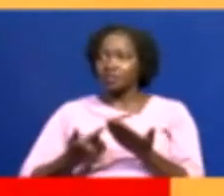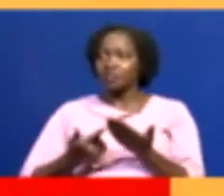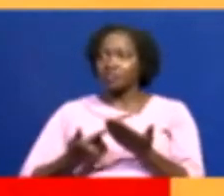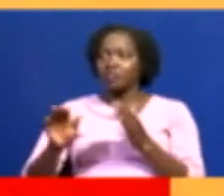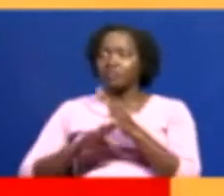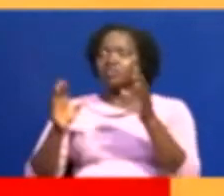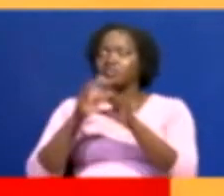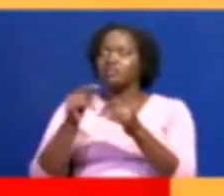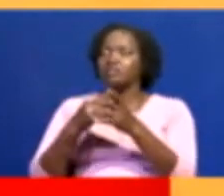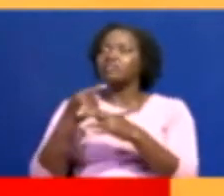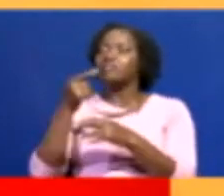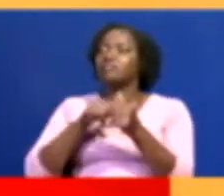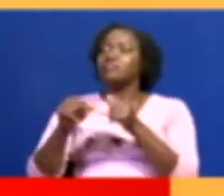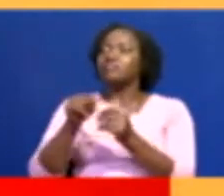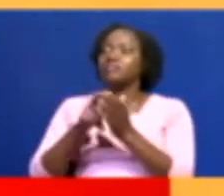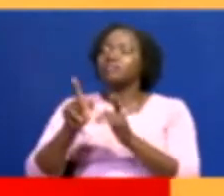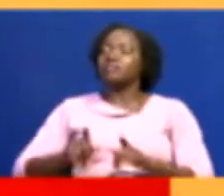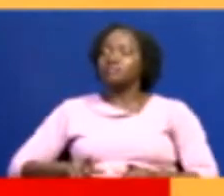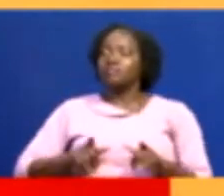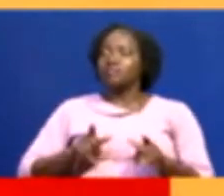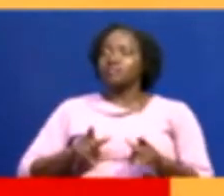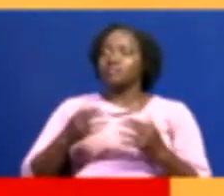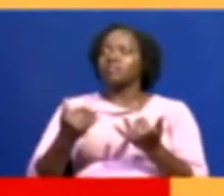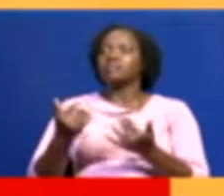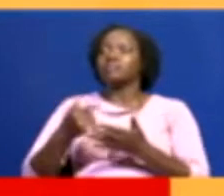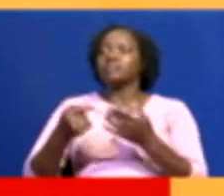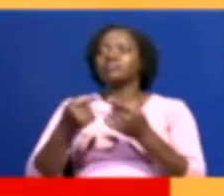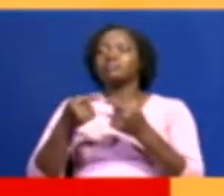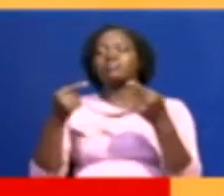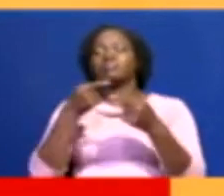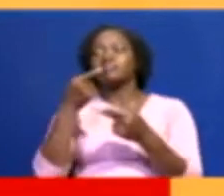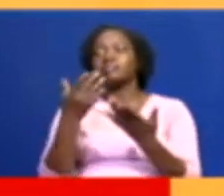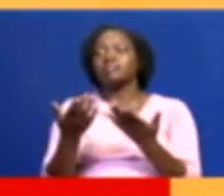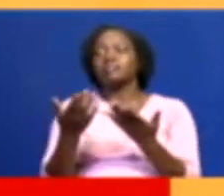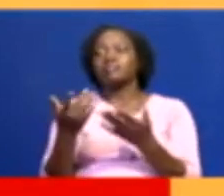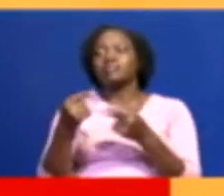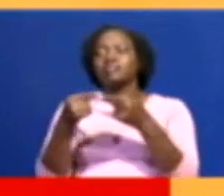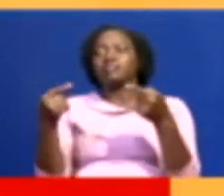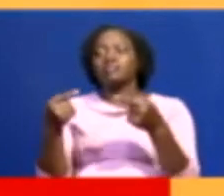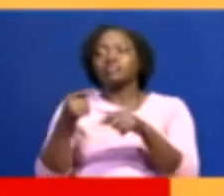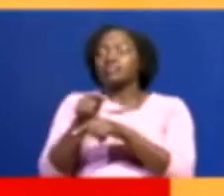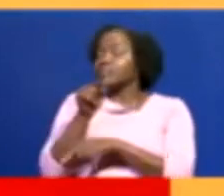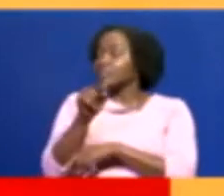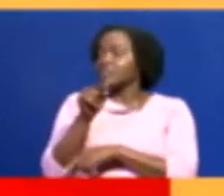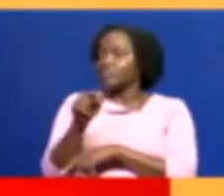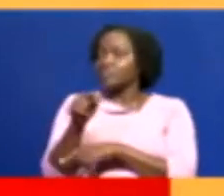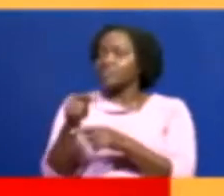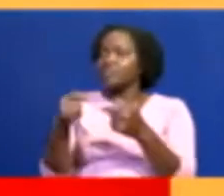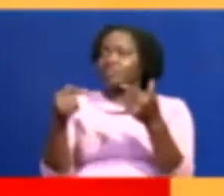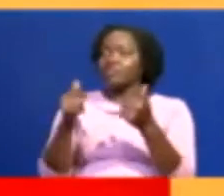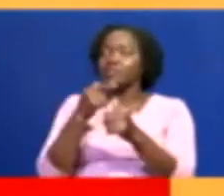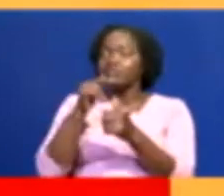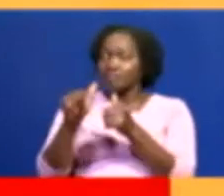deputy president then said about the cost of living is now what the opposition is saying, and that is what it was opposing at the time. Mm-hmm. And what the administration is